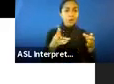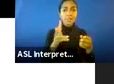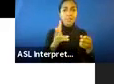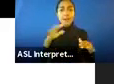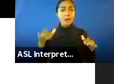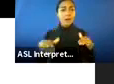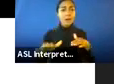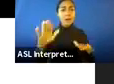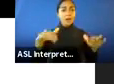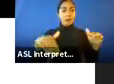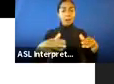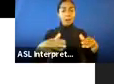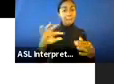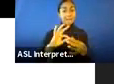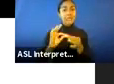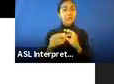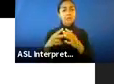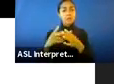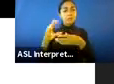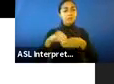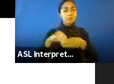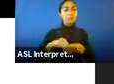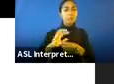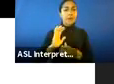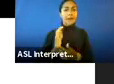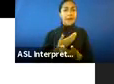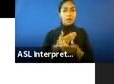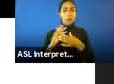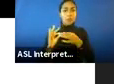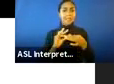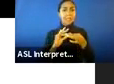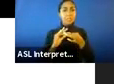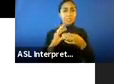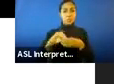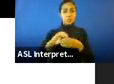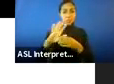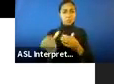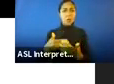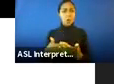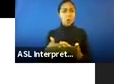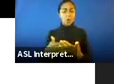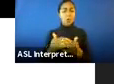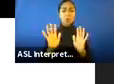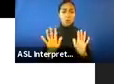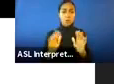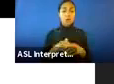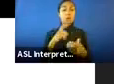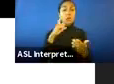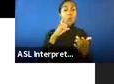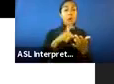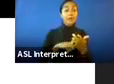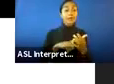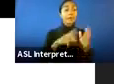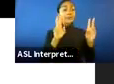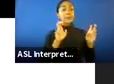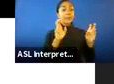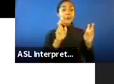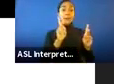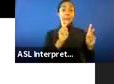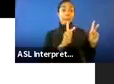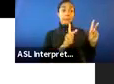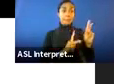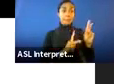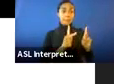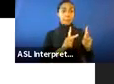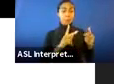expression, all our relations. So the recognition that the quote unquote personhood of living